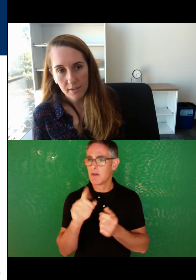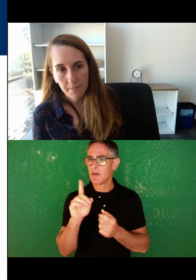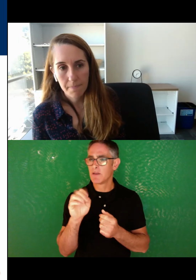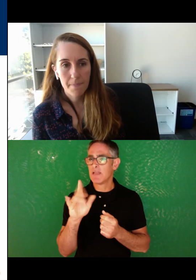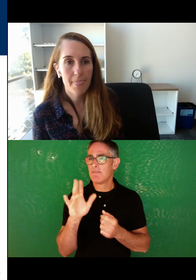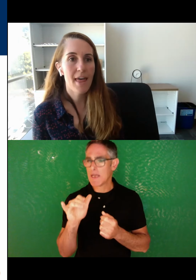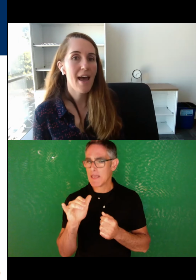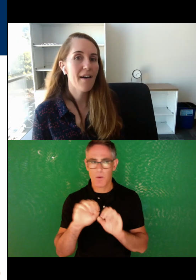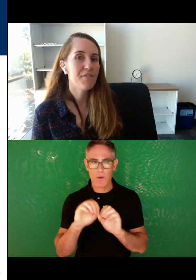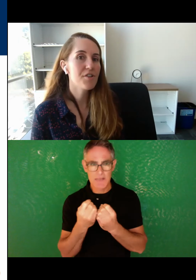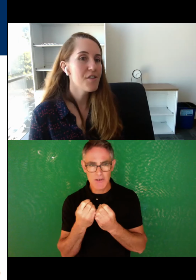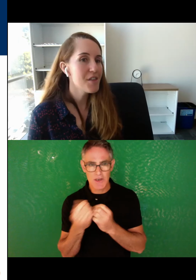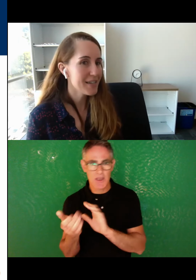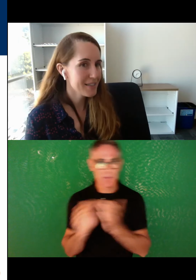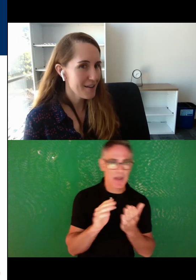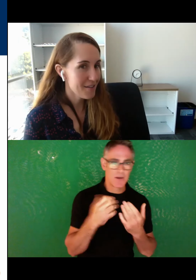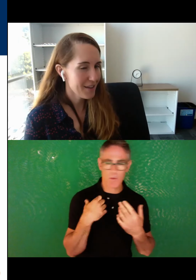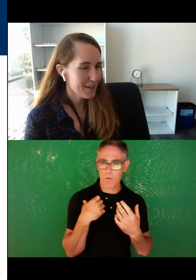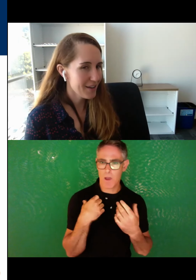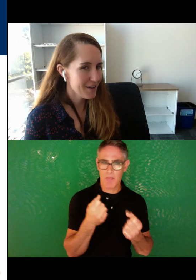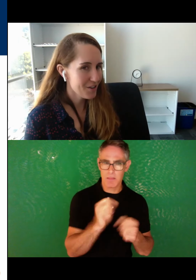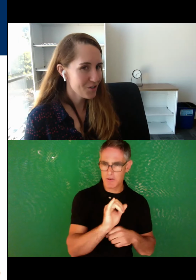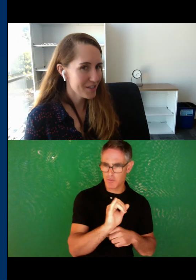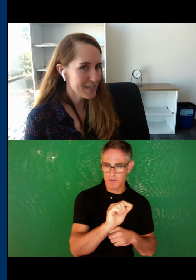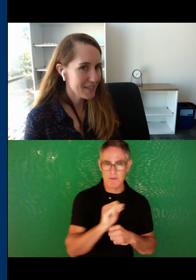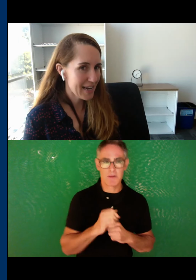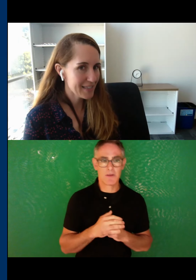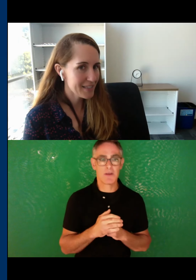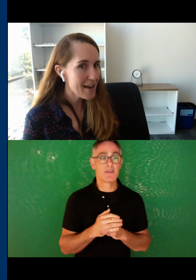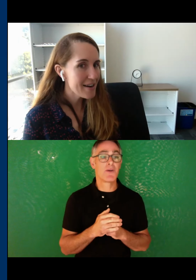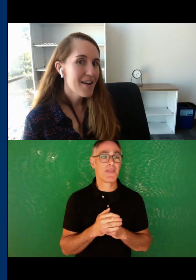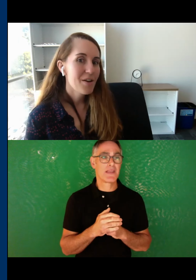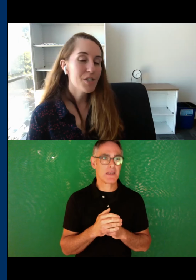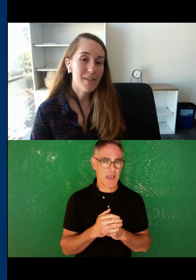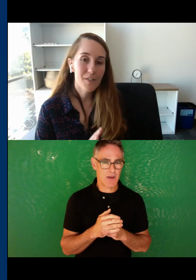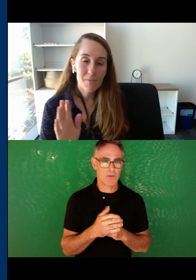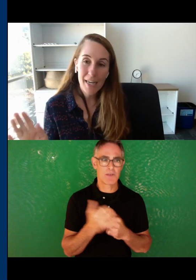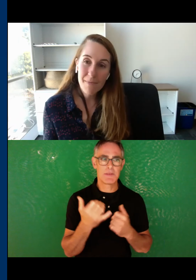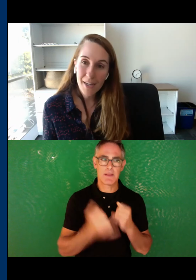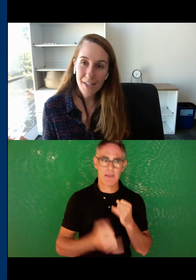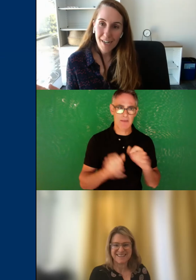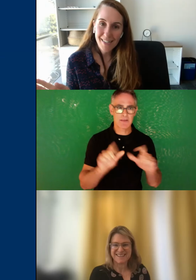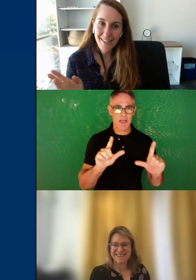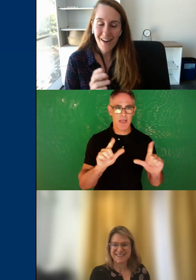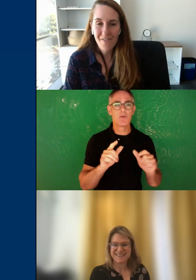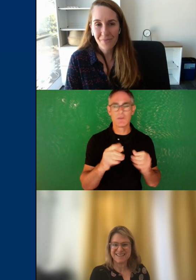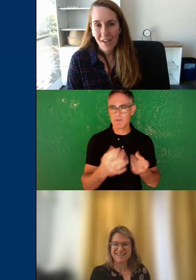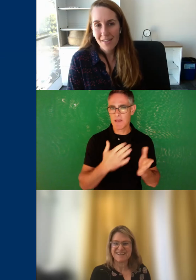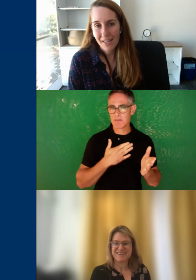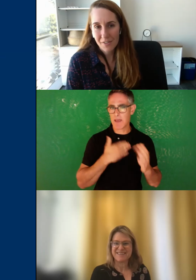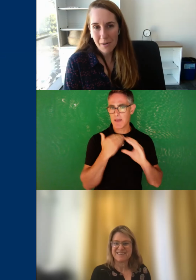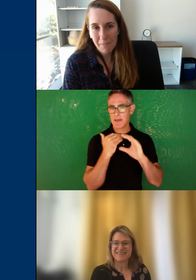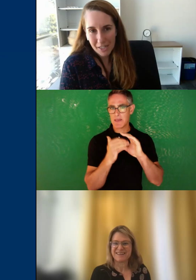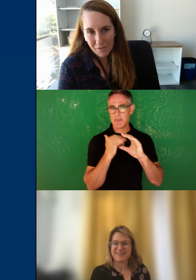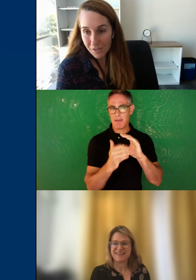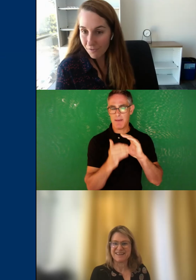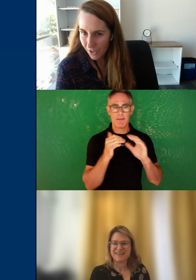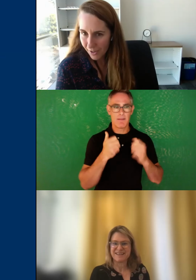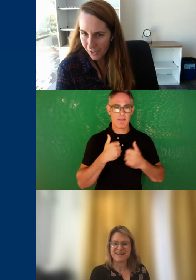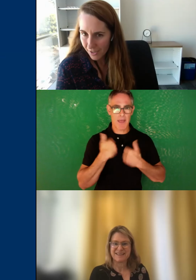insurers. And then after this, I think you should see the last slide, which gives you my email address. Thanks very